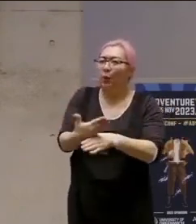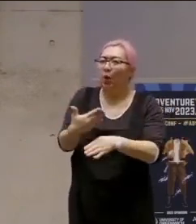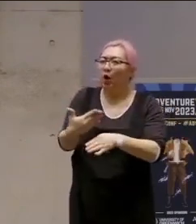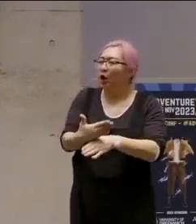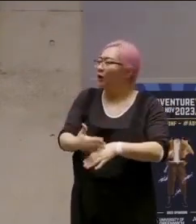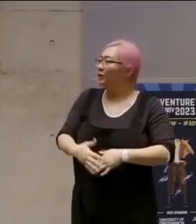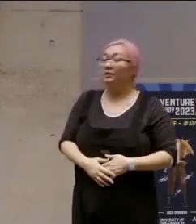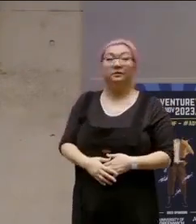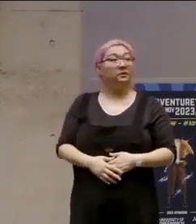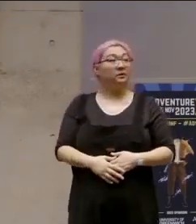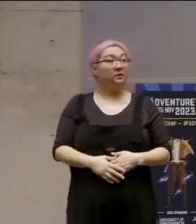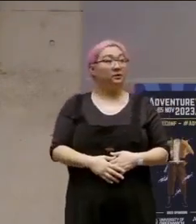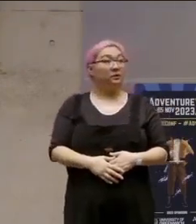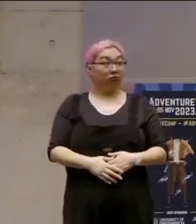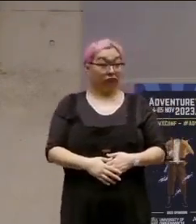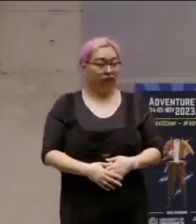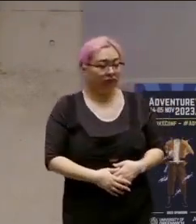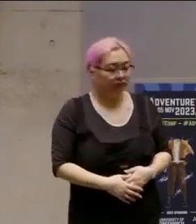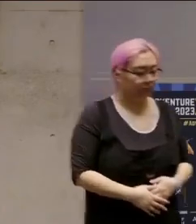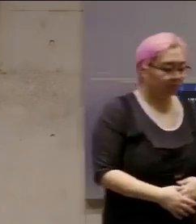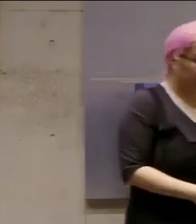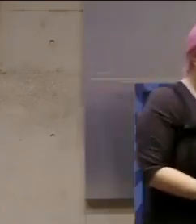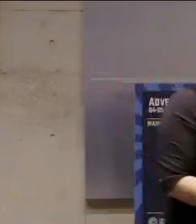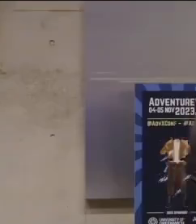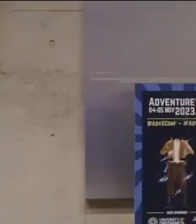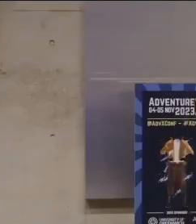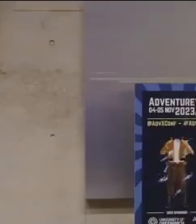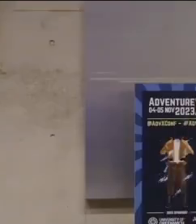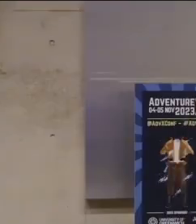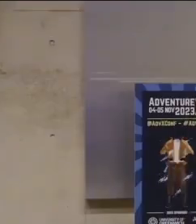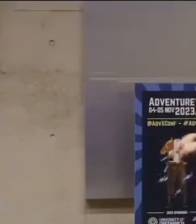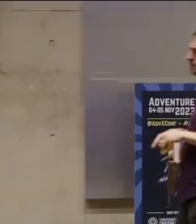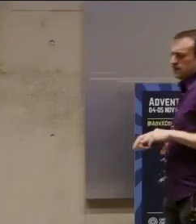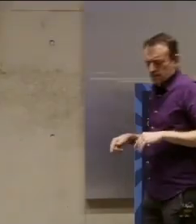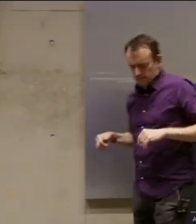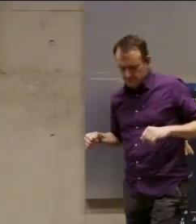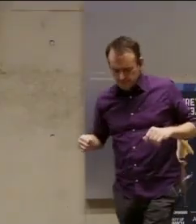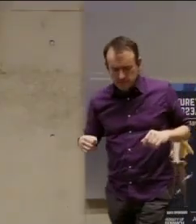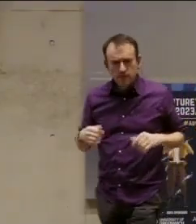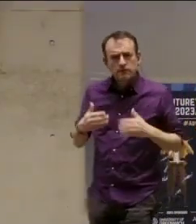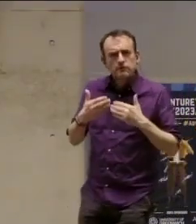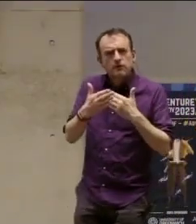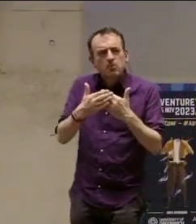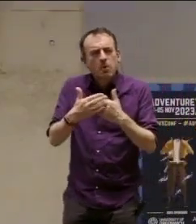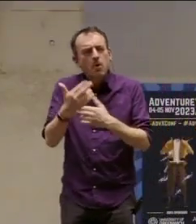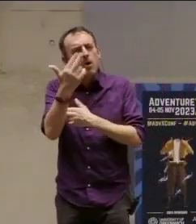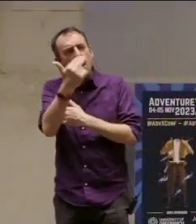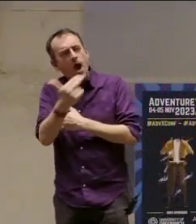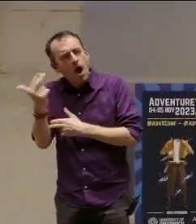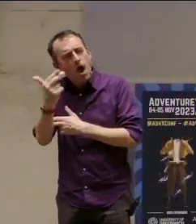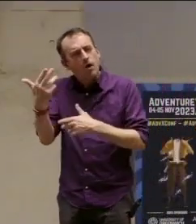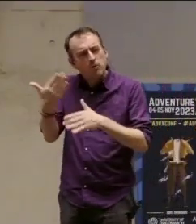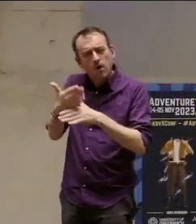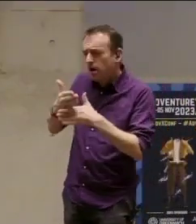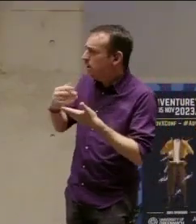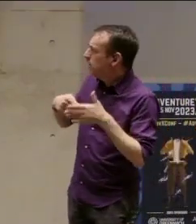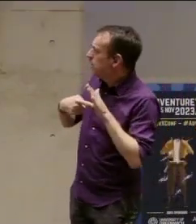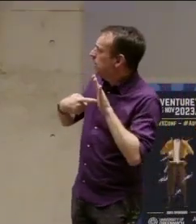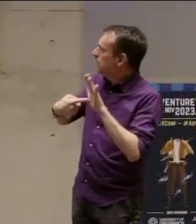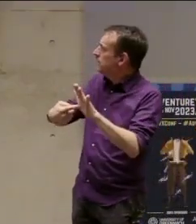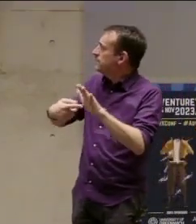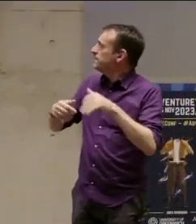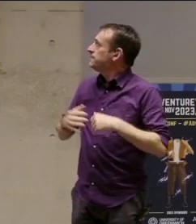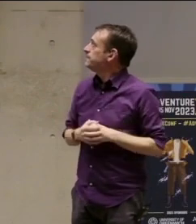process. This is more just cutscene art. Once again, said I was very inspired by the World Ends With You, as you can see by the artwork.